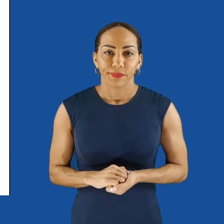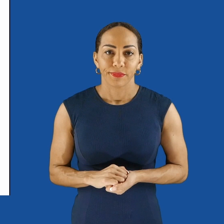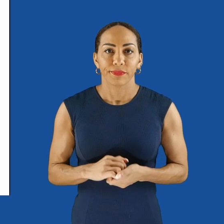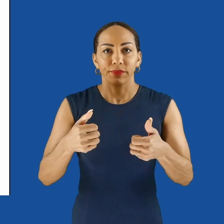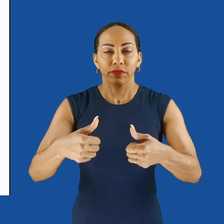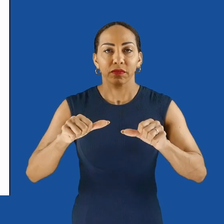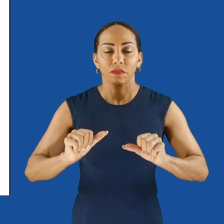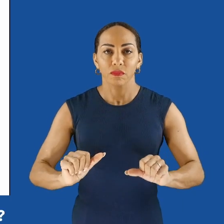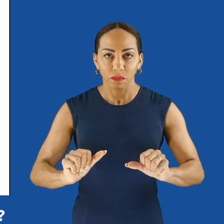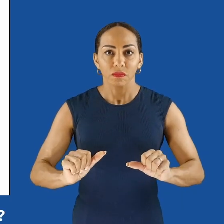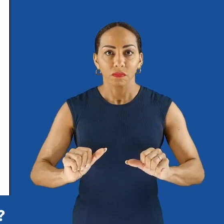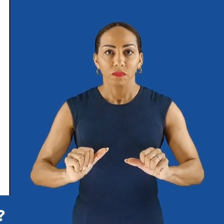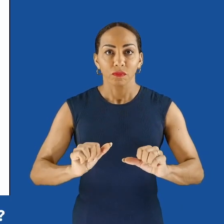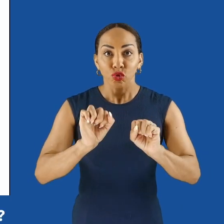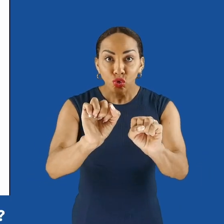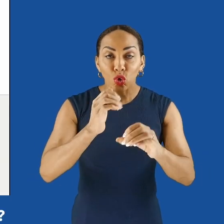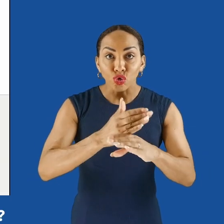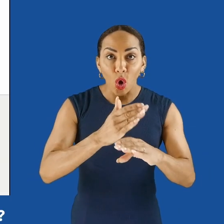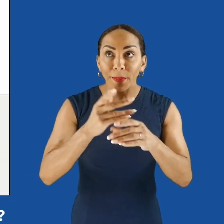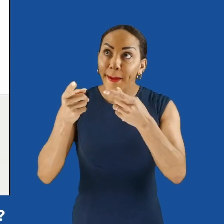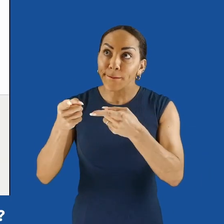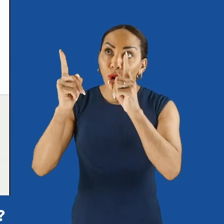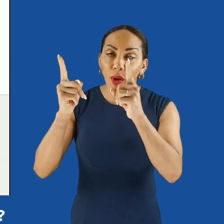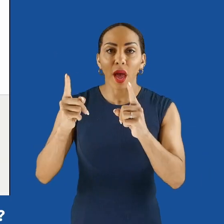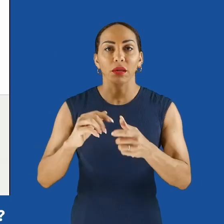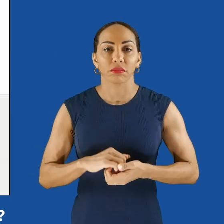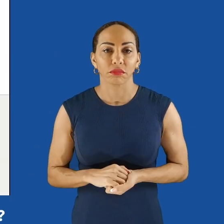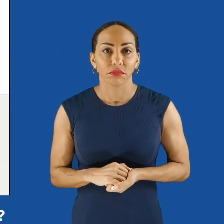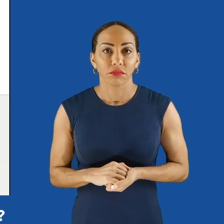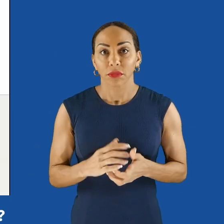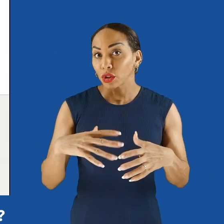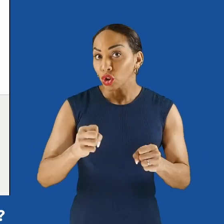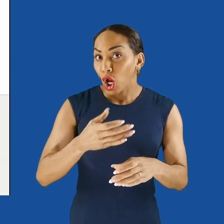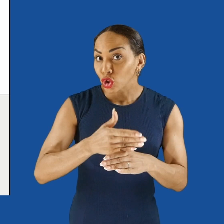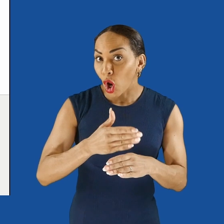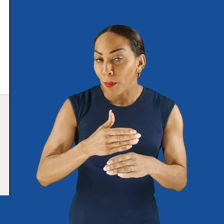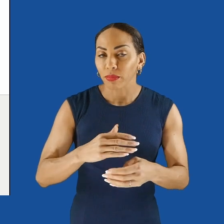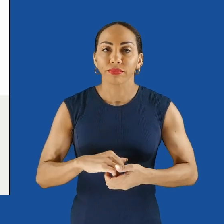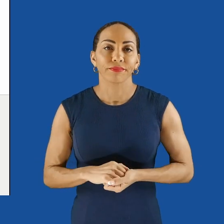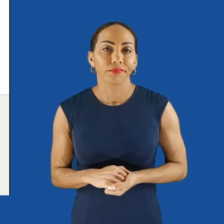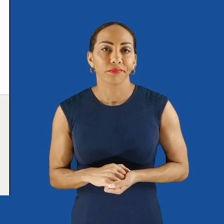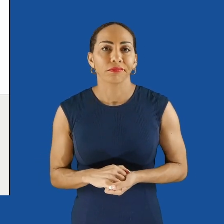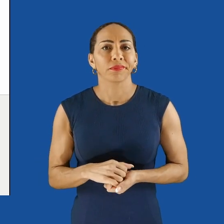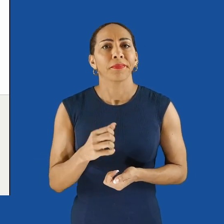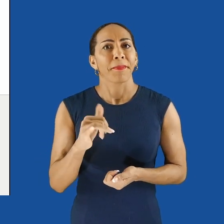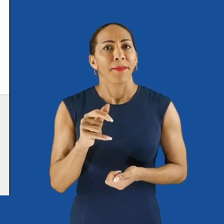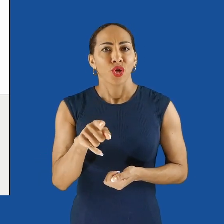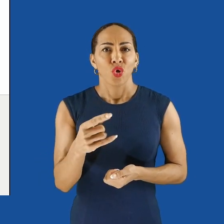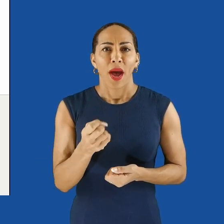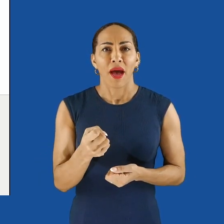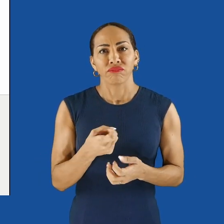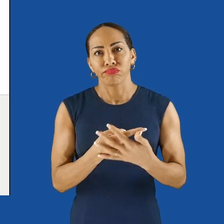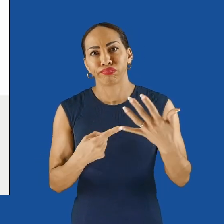Your job and employer, next section. Have you started your job? If you have more than one job, you can